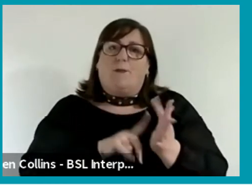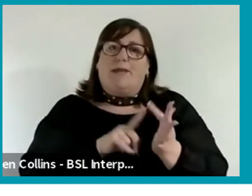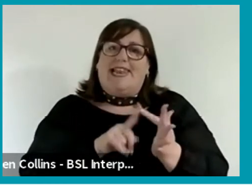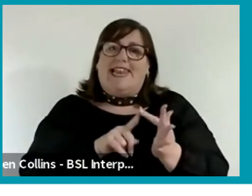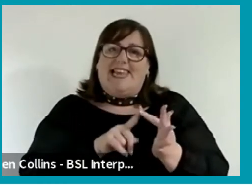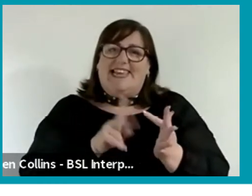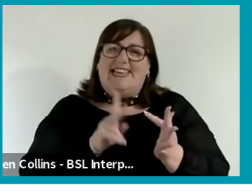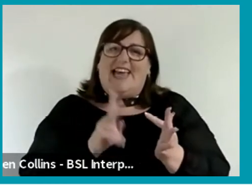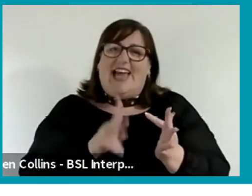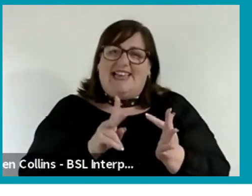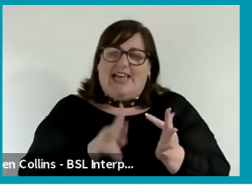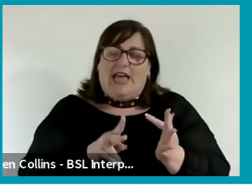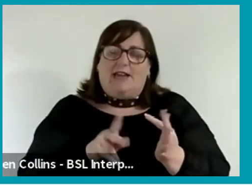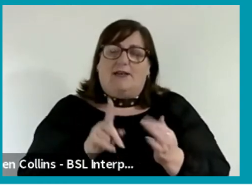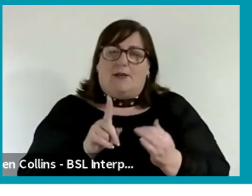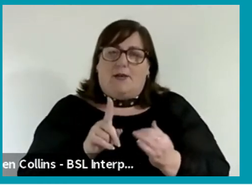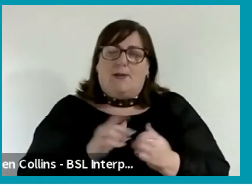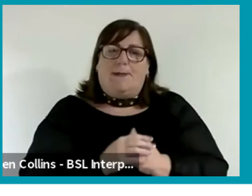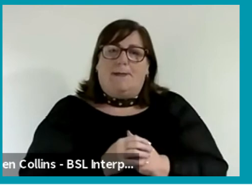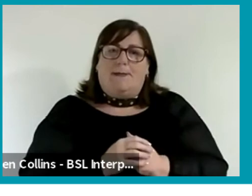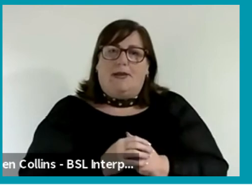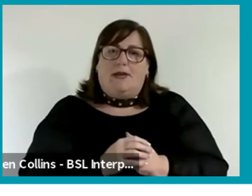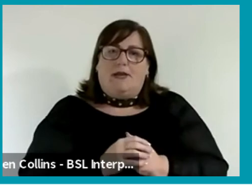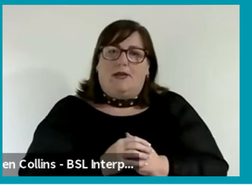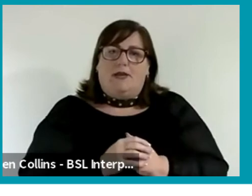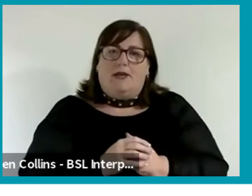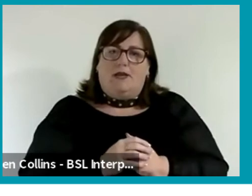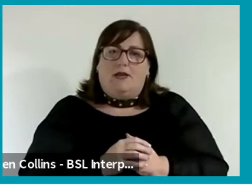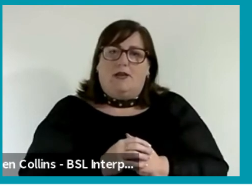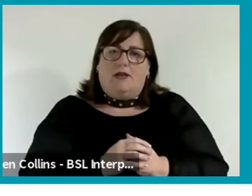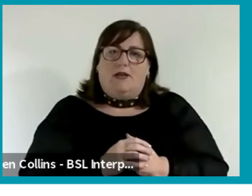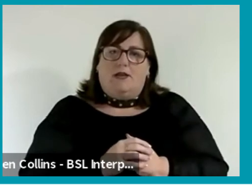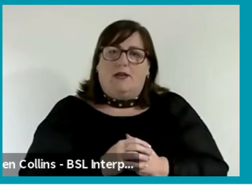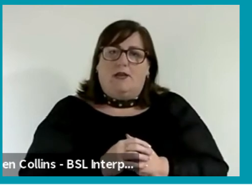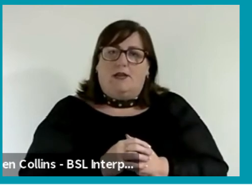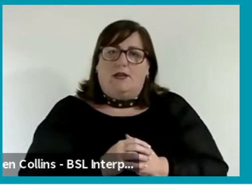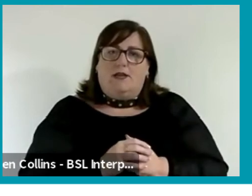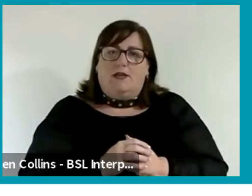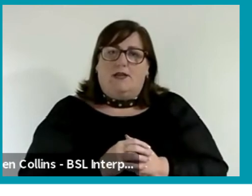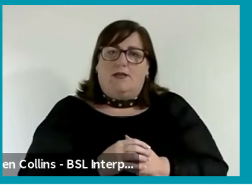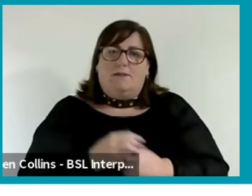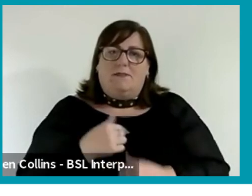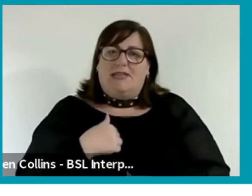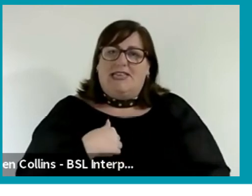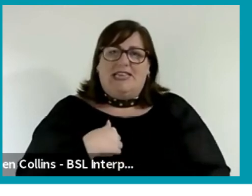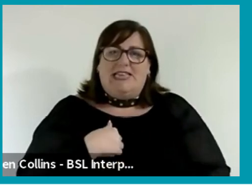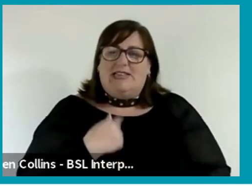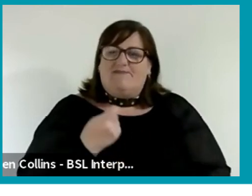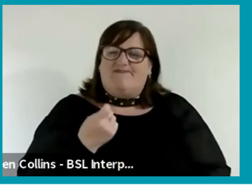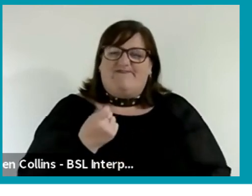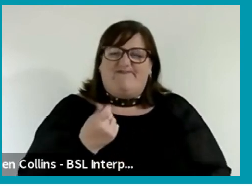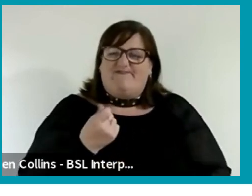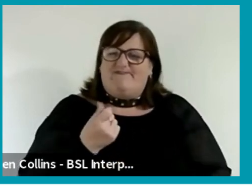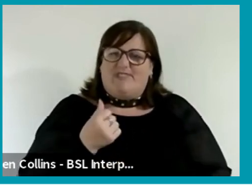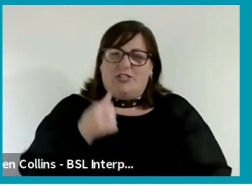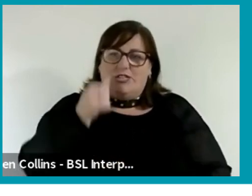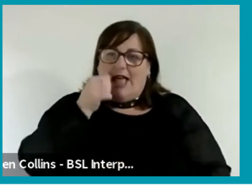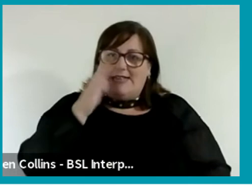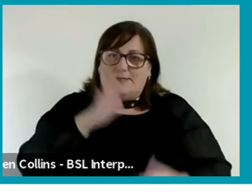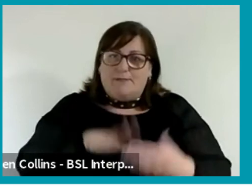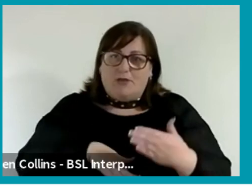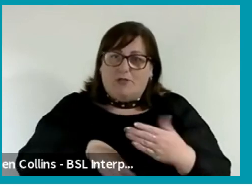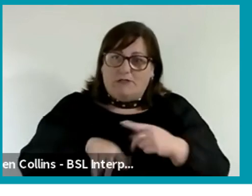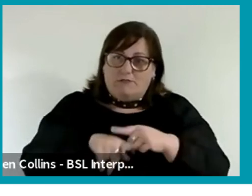sent in a previous question. I don't have much experience. Are there any apprenticeship or scholarship type of